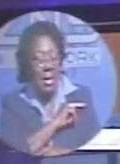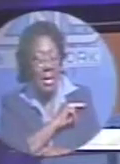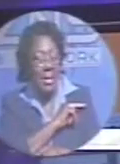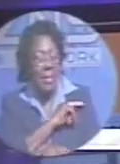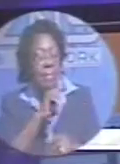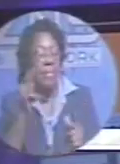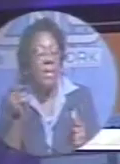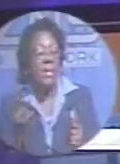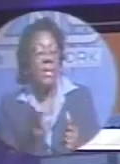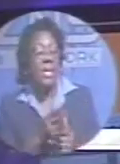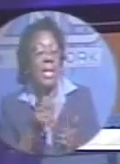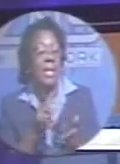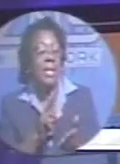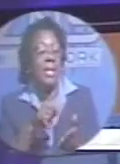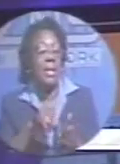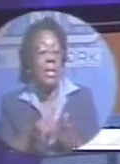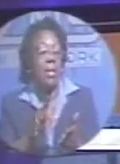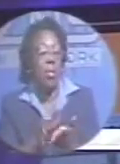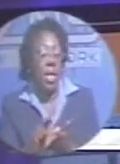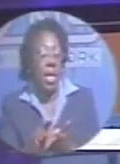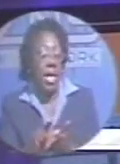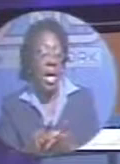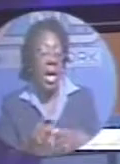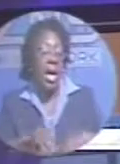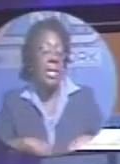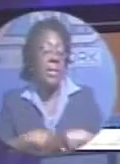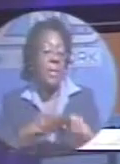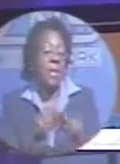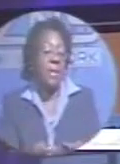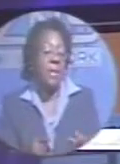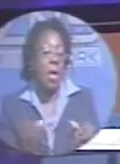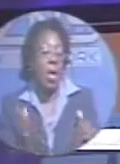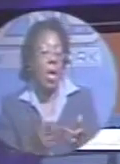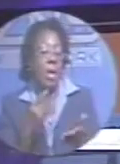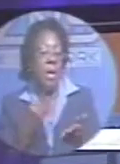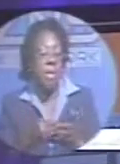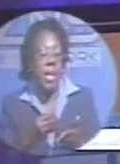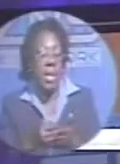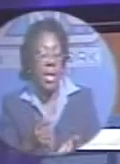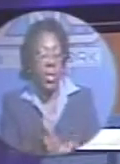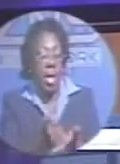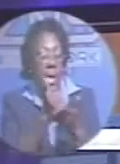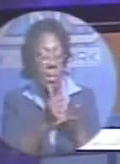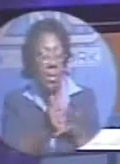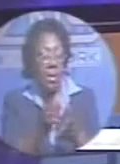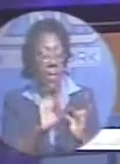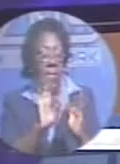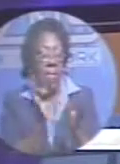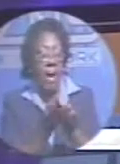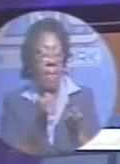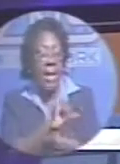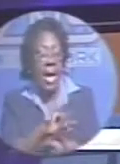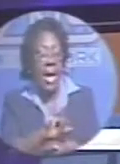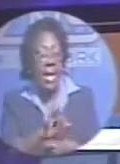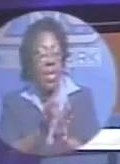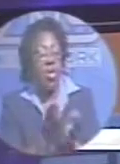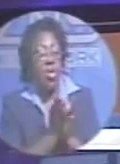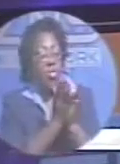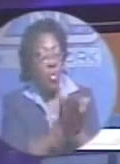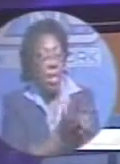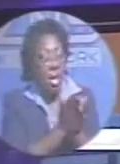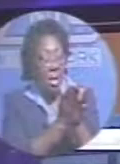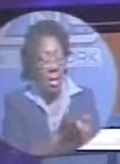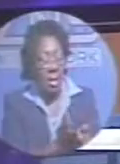week in a row now, Nygaard has made a significant donation to the Family Islands Regatta. Today, the regatta's Santa Claus was at it again. Julian